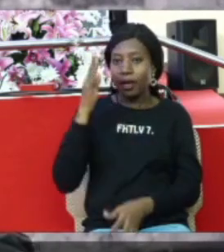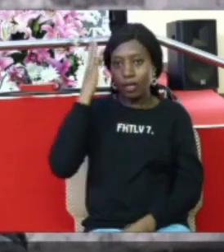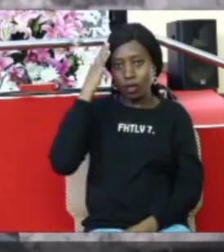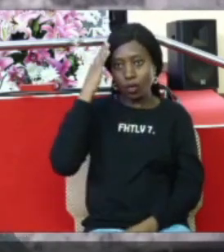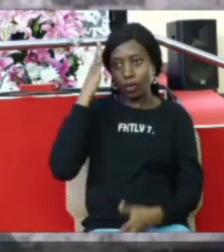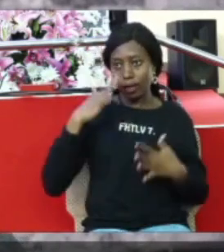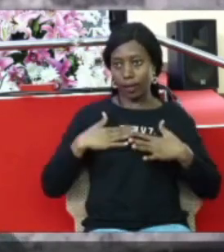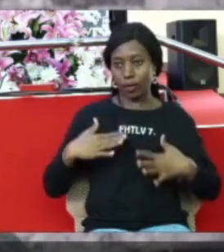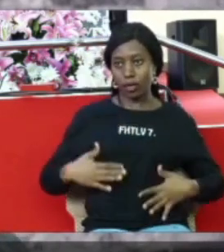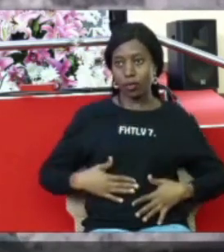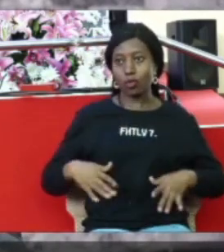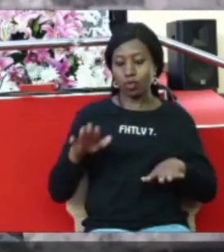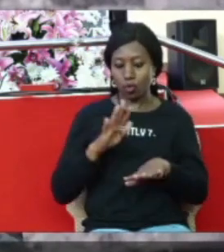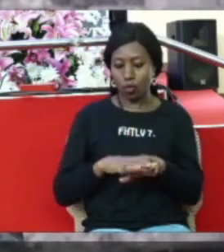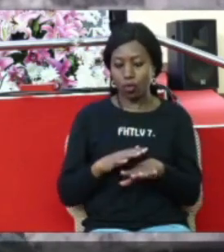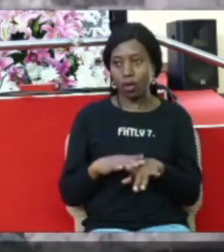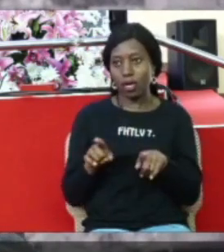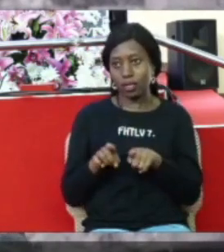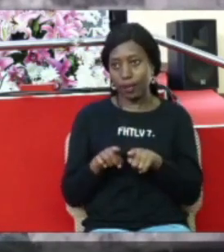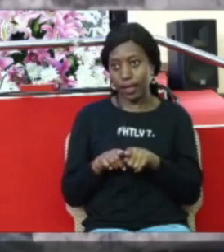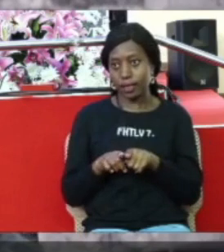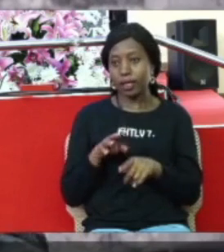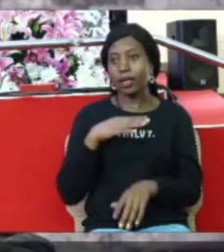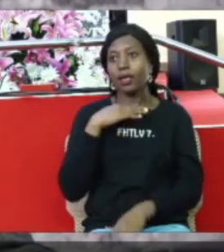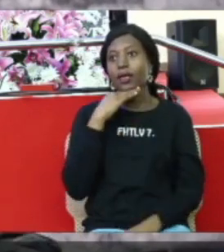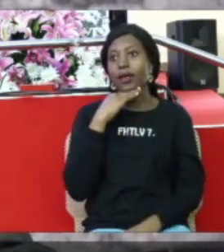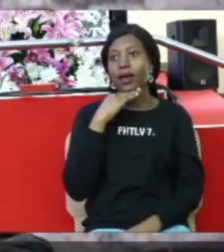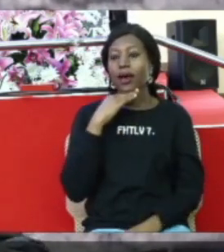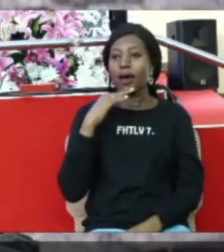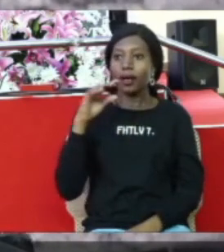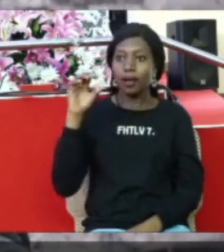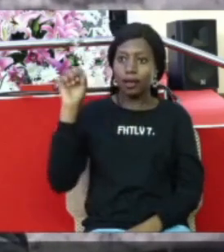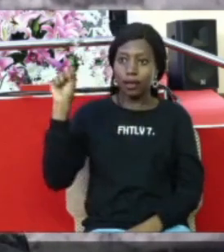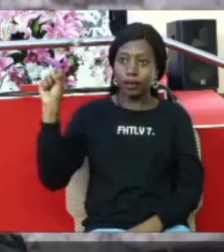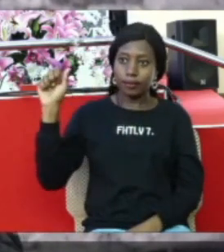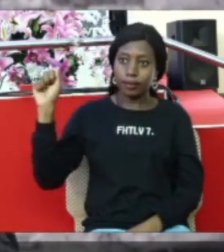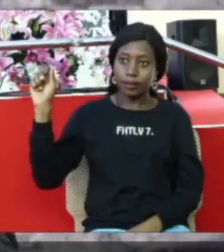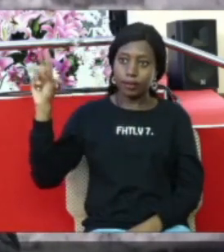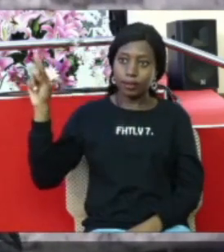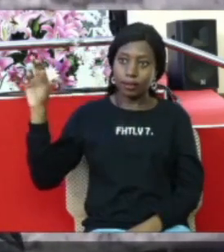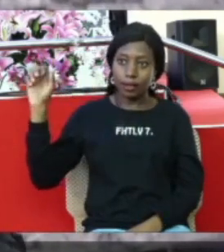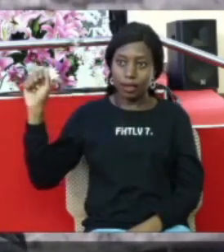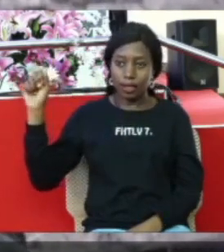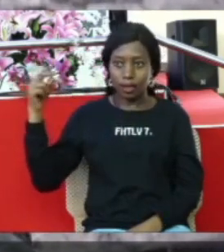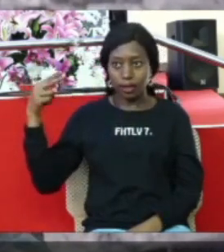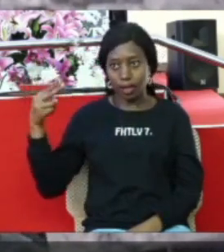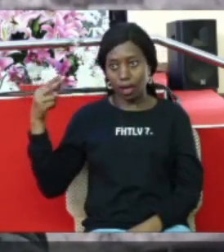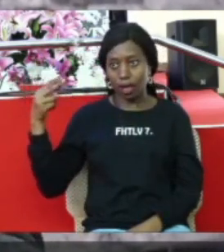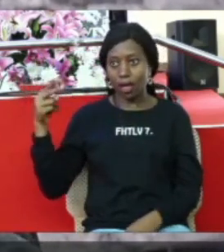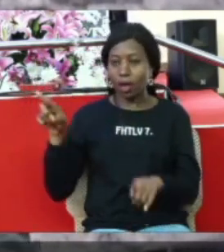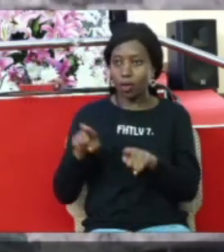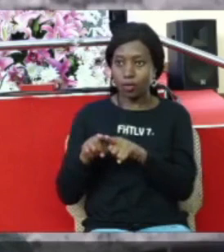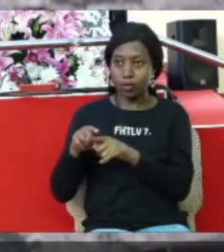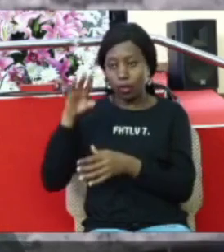since he was about 100 years old, and that Sarah's womb was also dead, He faced that. Yet he did not